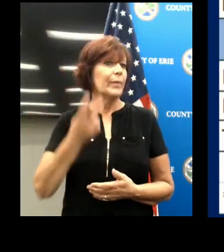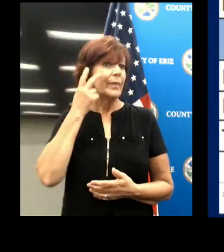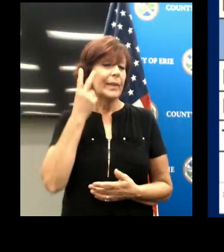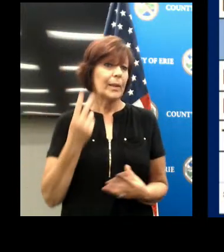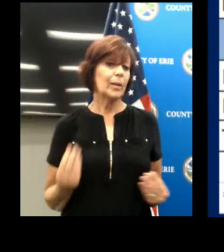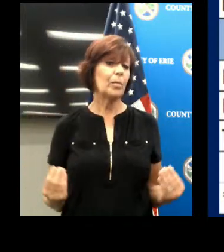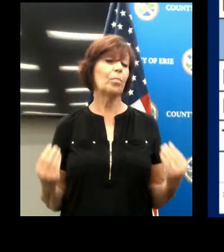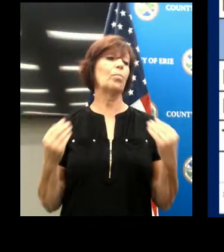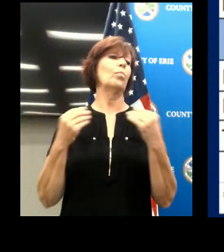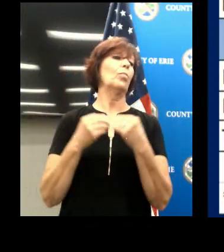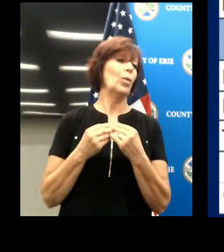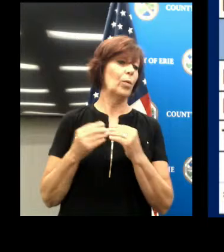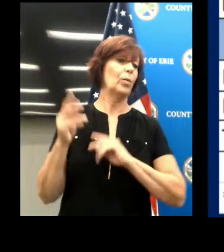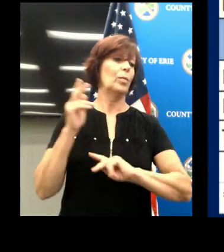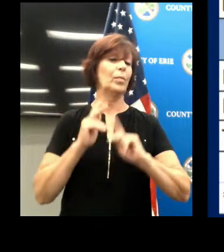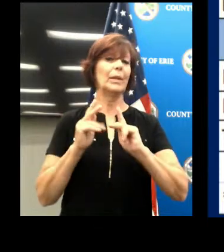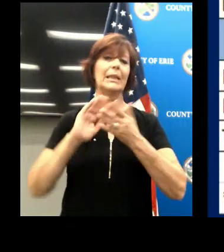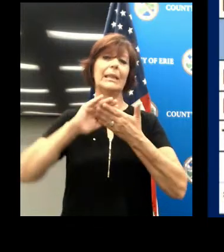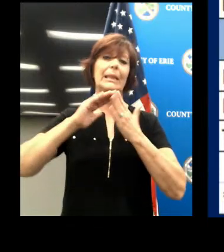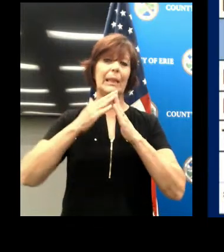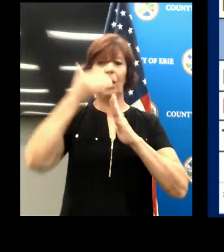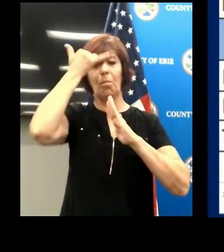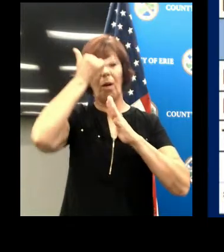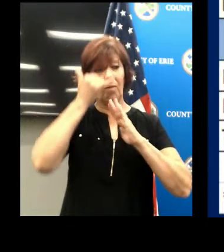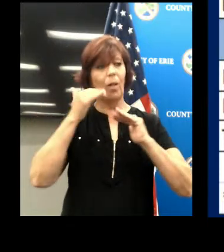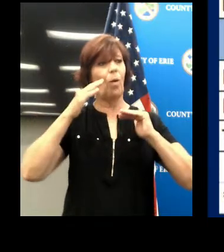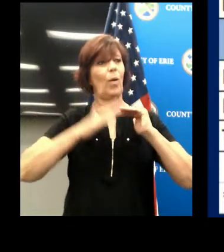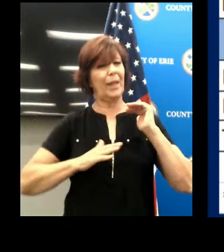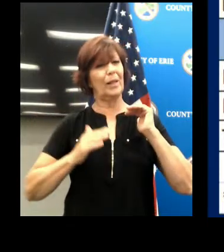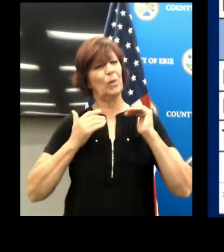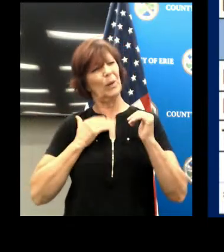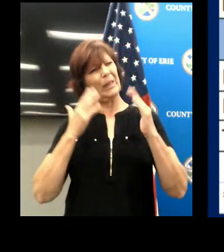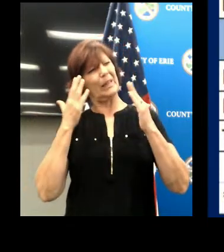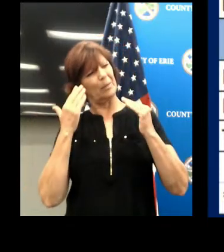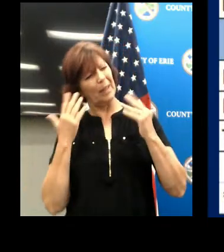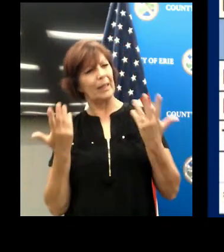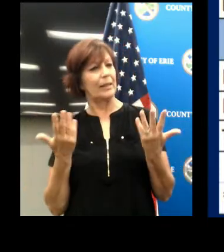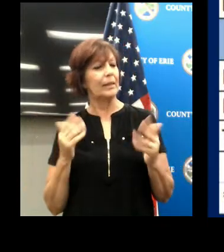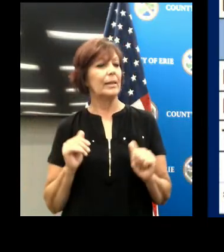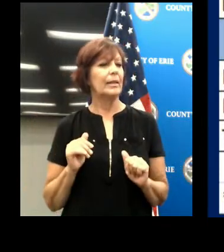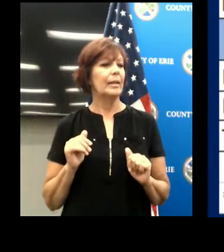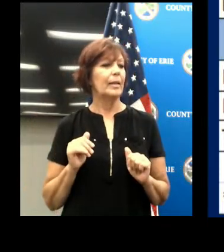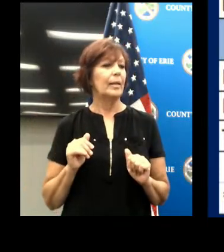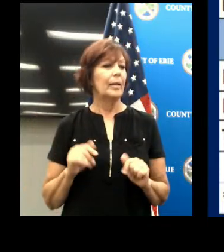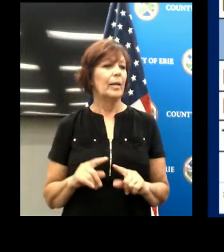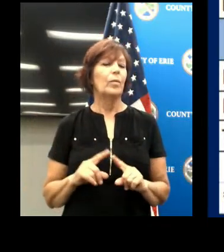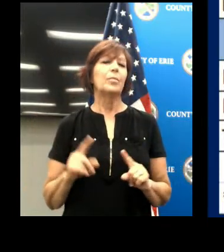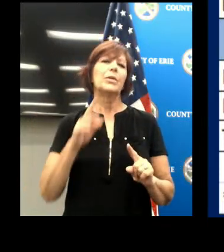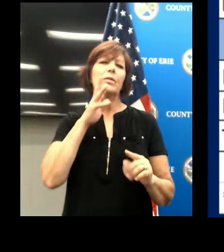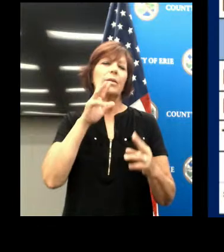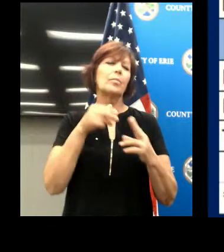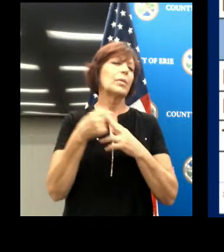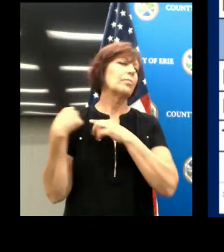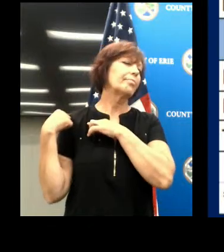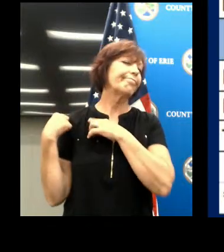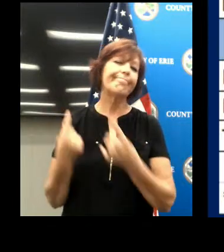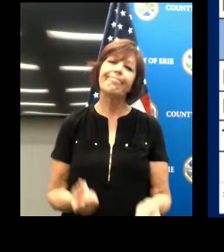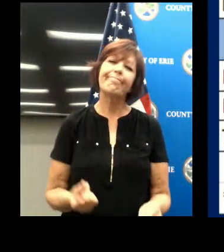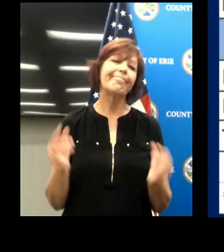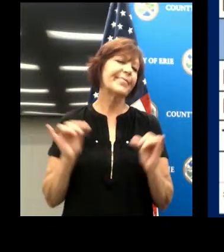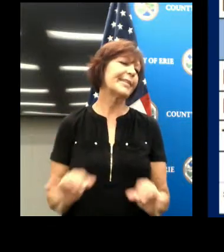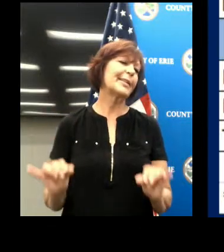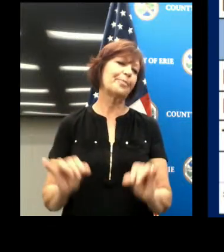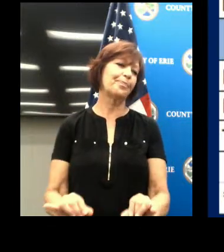higher preponderance of cases in the city of Buffalo than we would expect to see based on the population of the city of Buffalo. We've been talking about this for some time now.